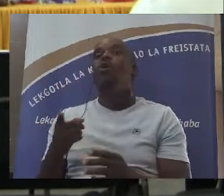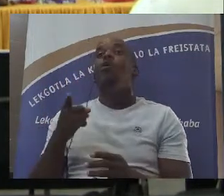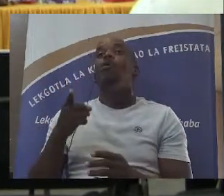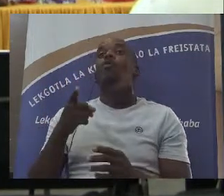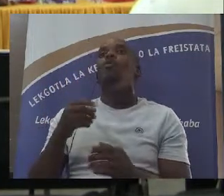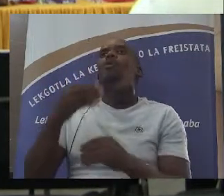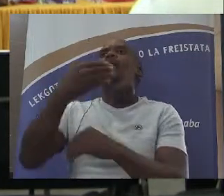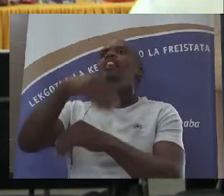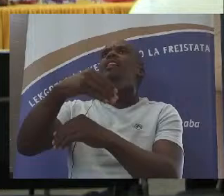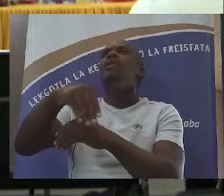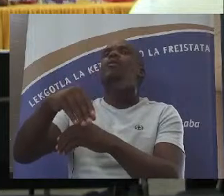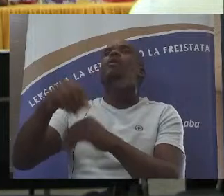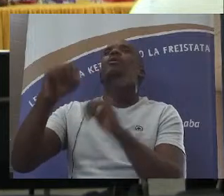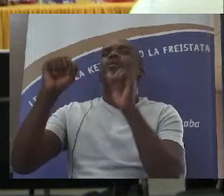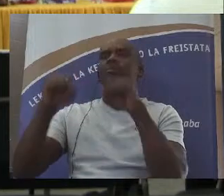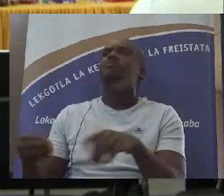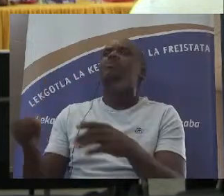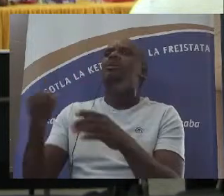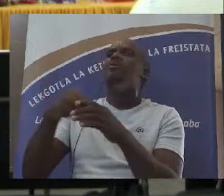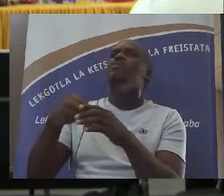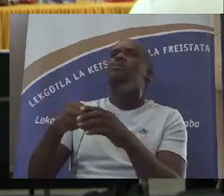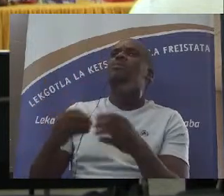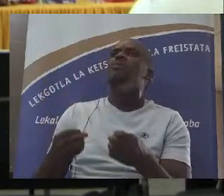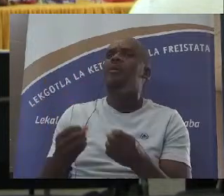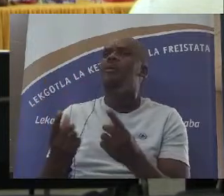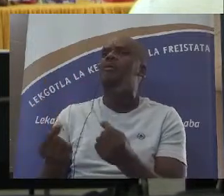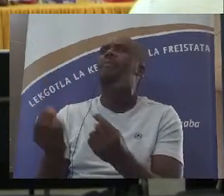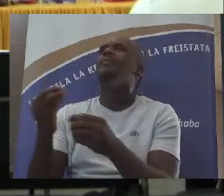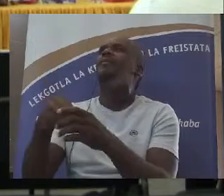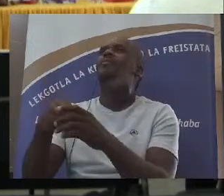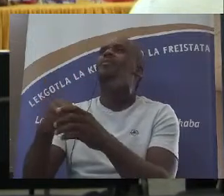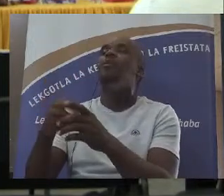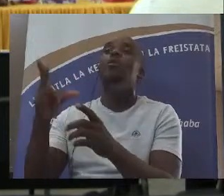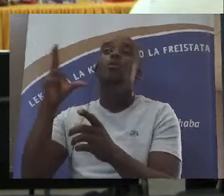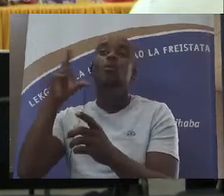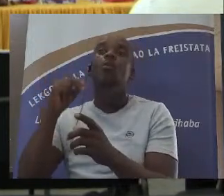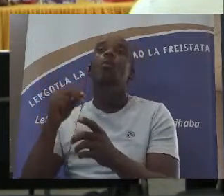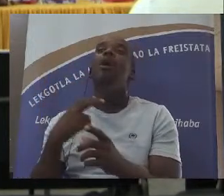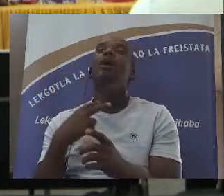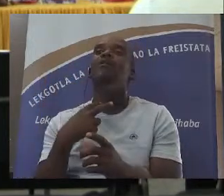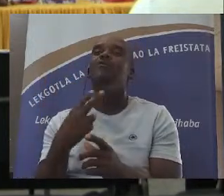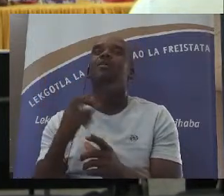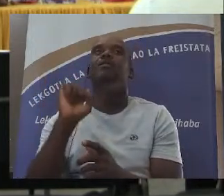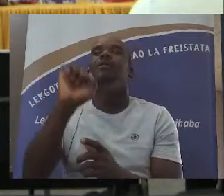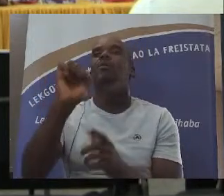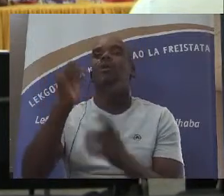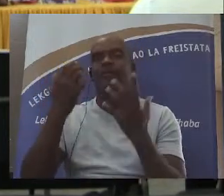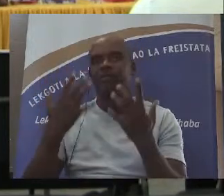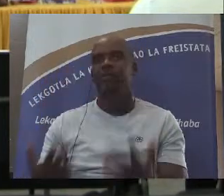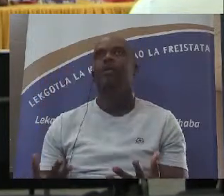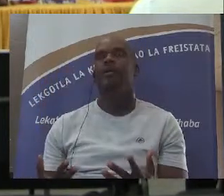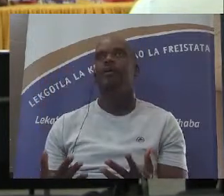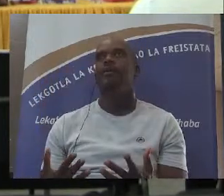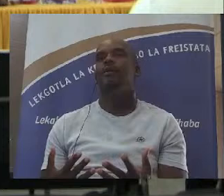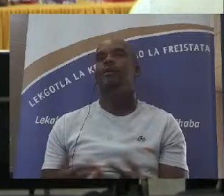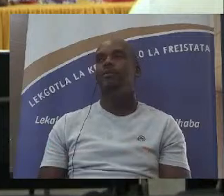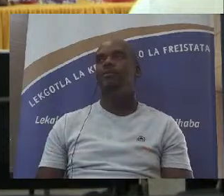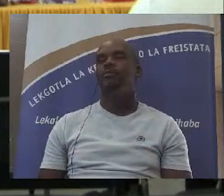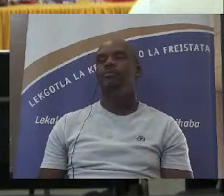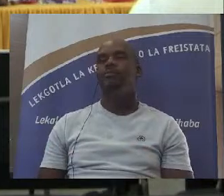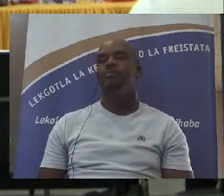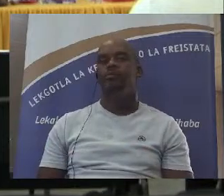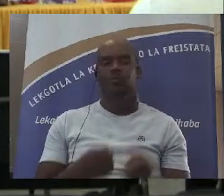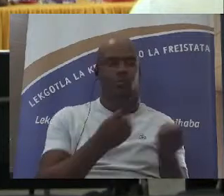utlwala lentswe la bona fela. Me araba dipotso tseo.